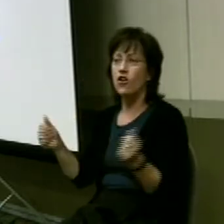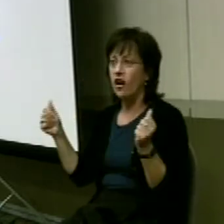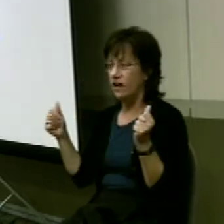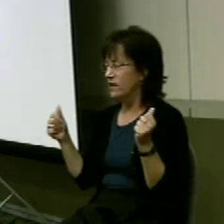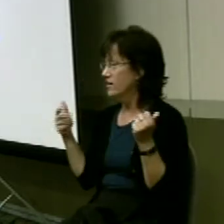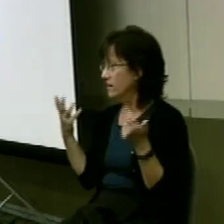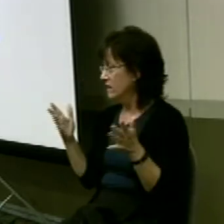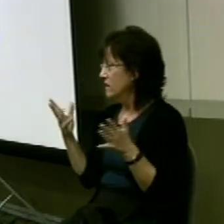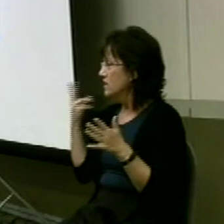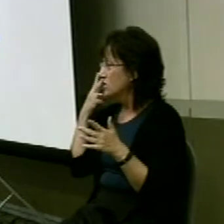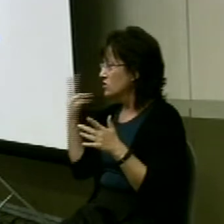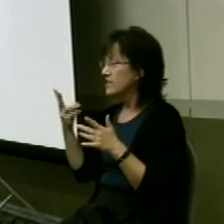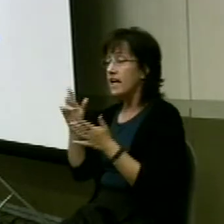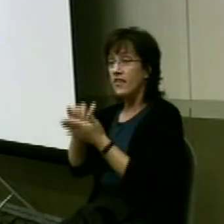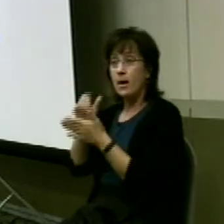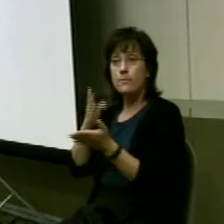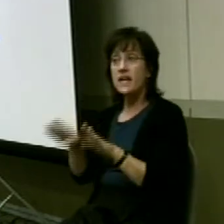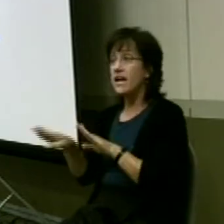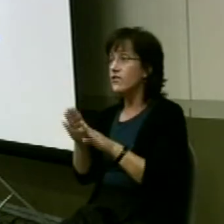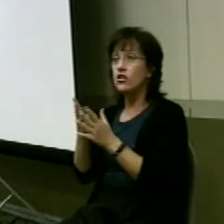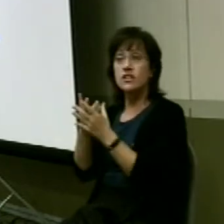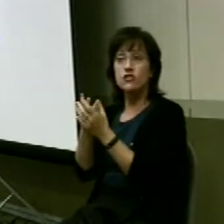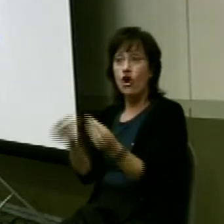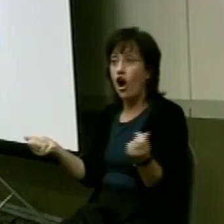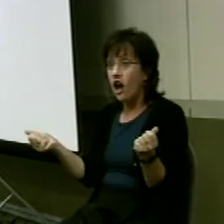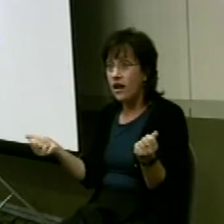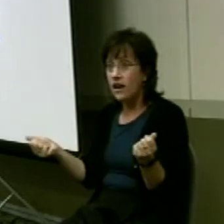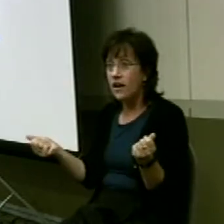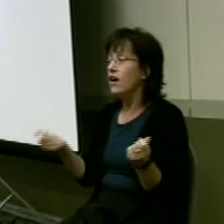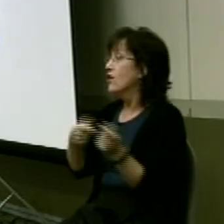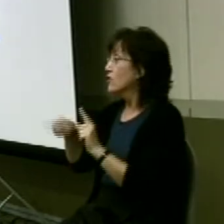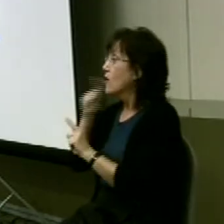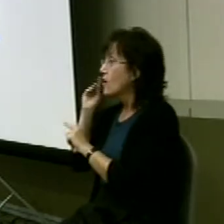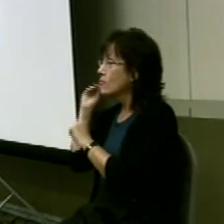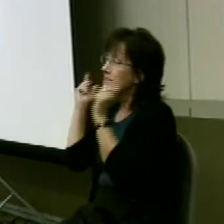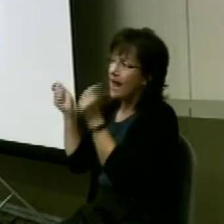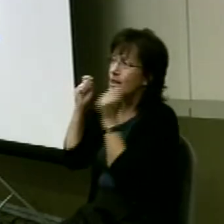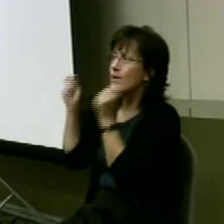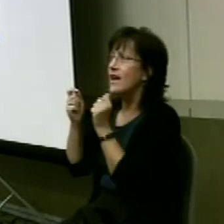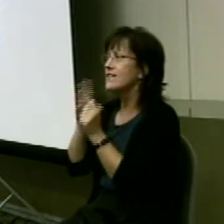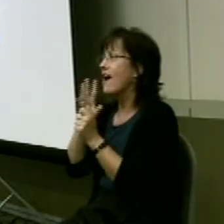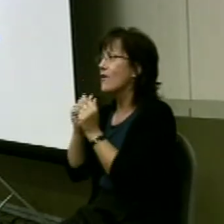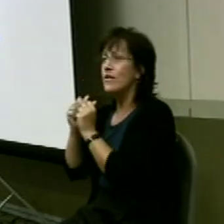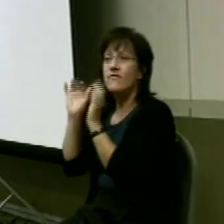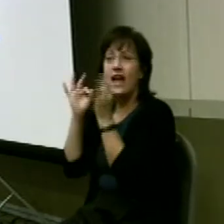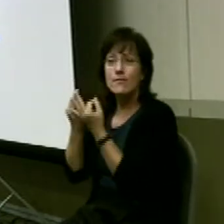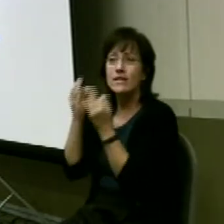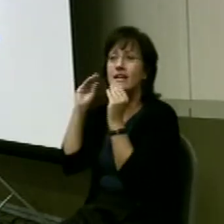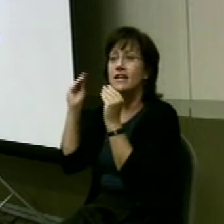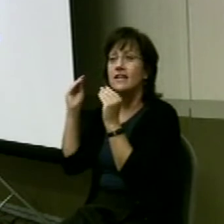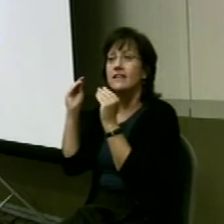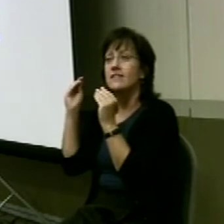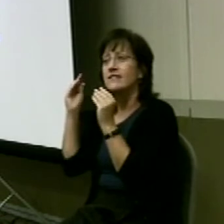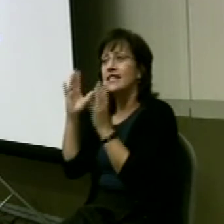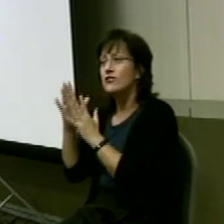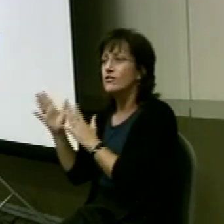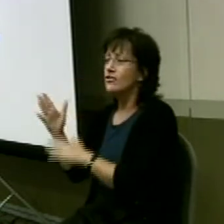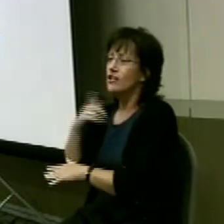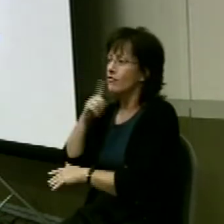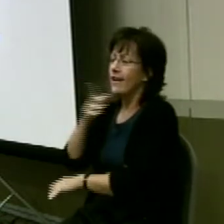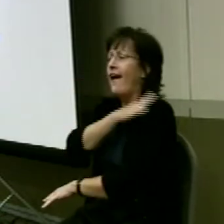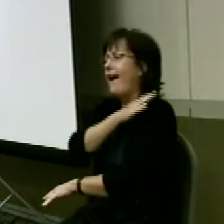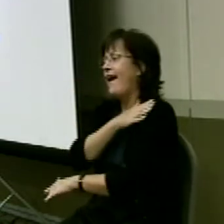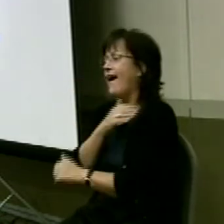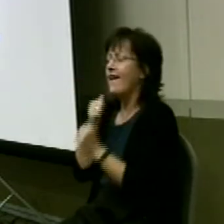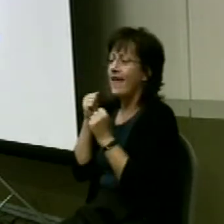behavior. If you are all done with that and you see that you've extinguished that behavior, then you go home and you celebrate. You talk to the families, you talk to the teachers,